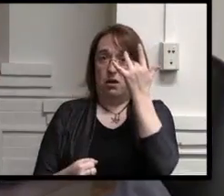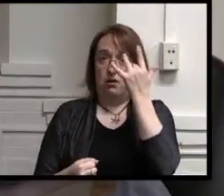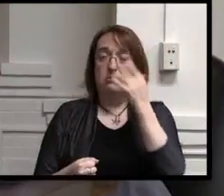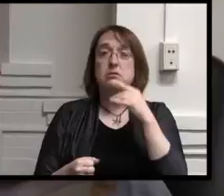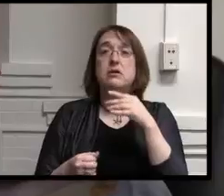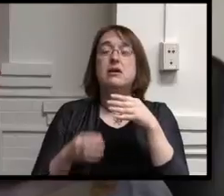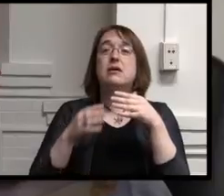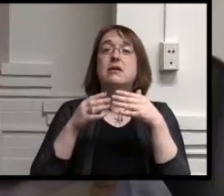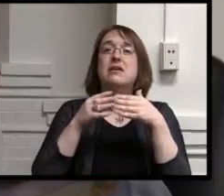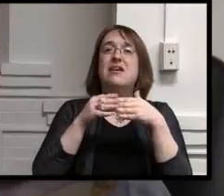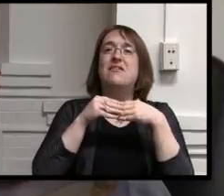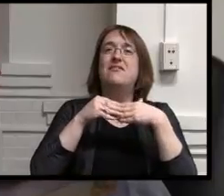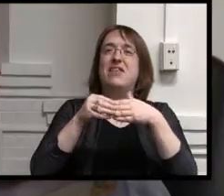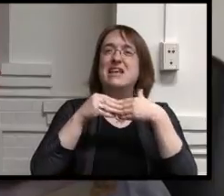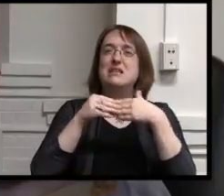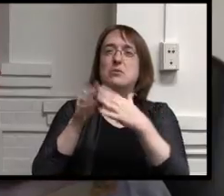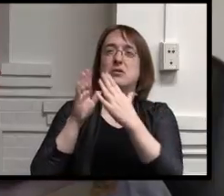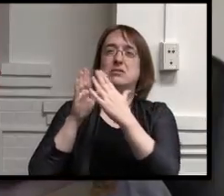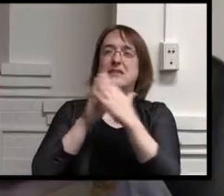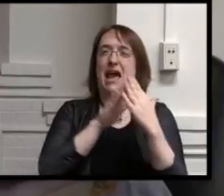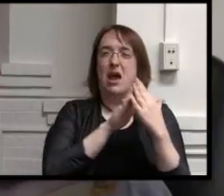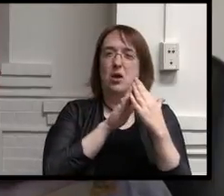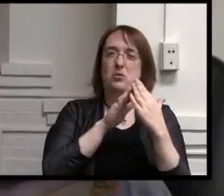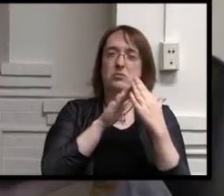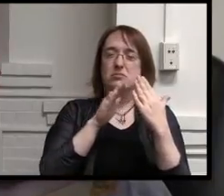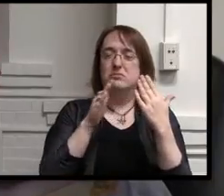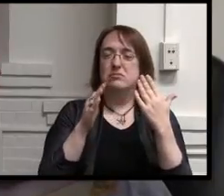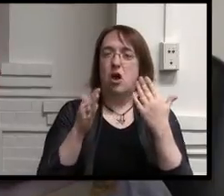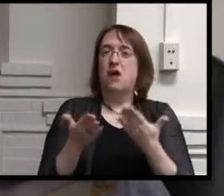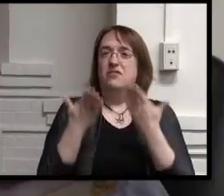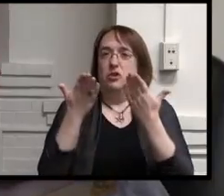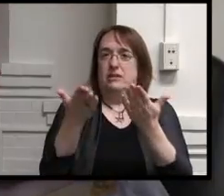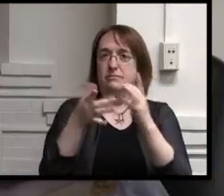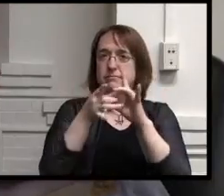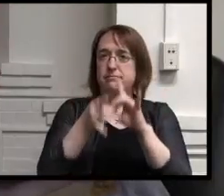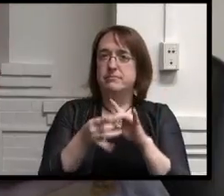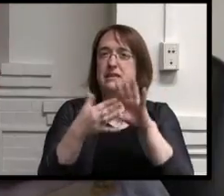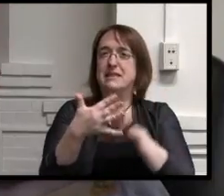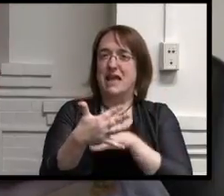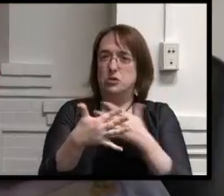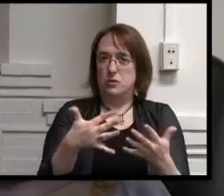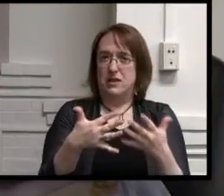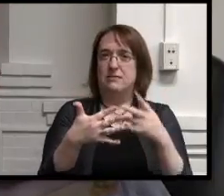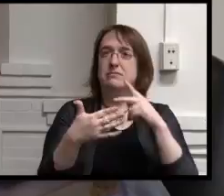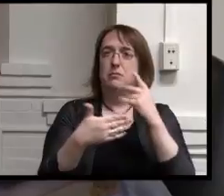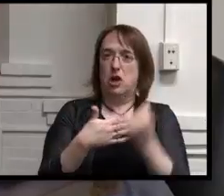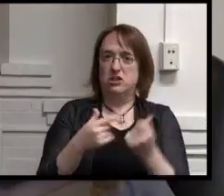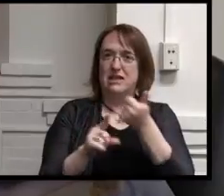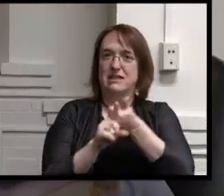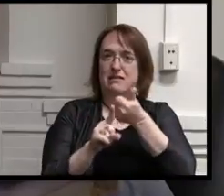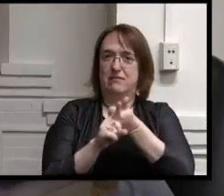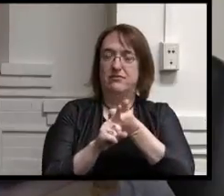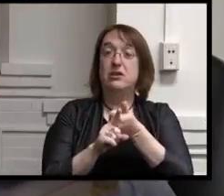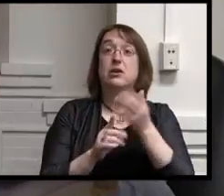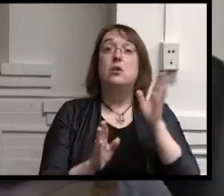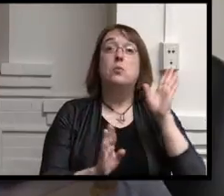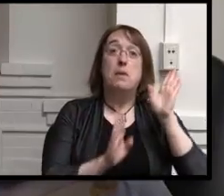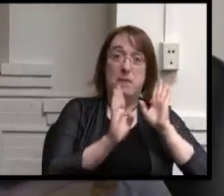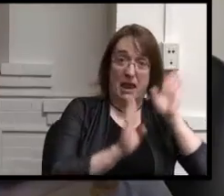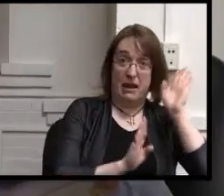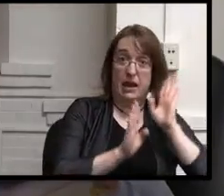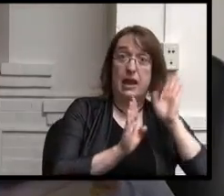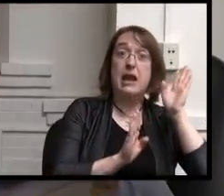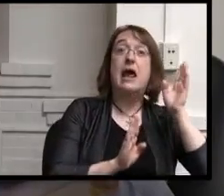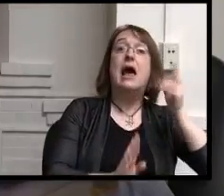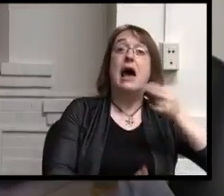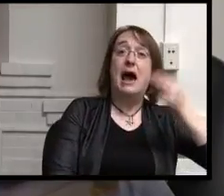the flexibility the town offered in terms of scheduling the project. We bid it once, came in kind